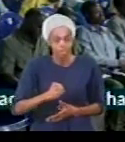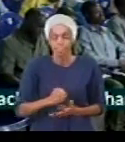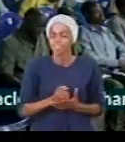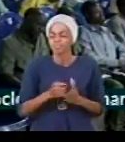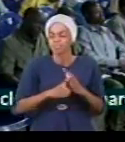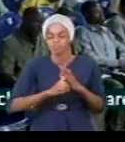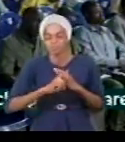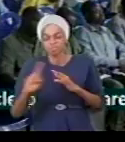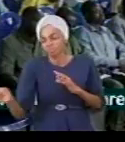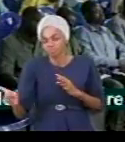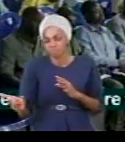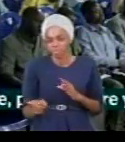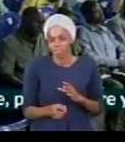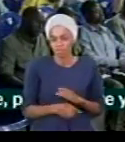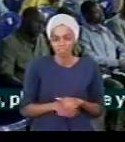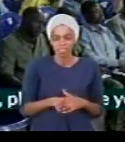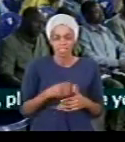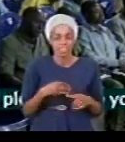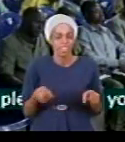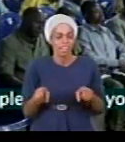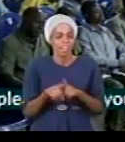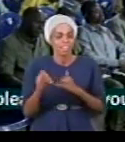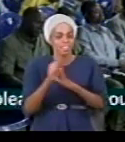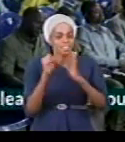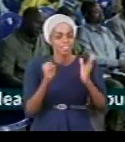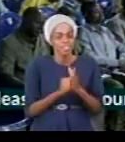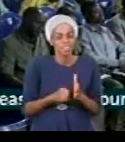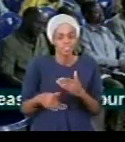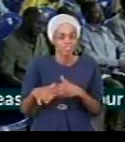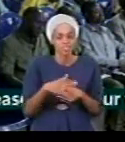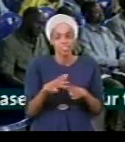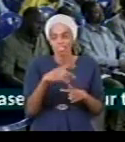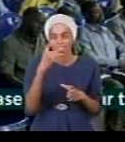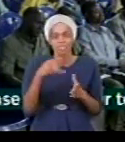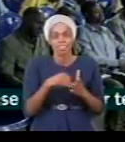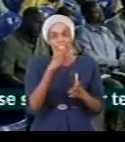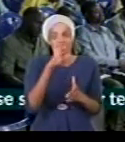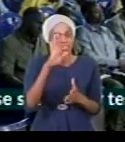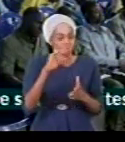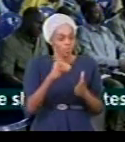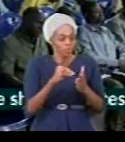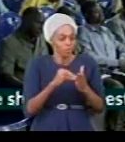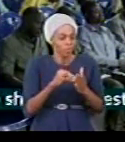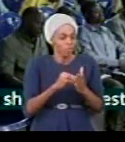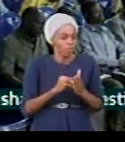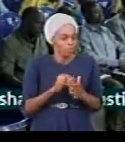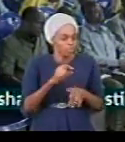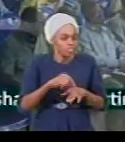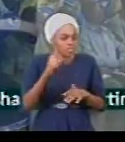it's your turn to give testimony. We return to the state overseer.